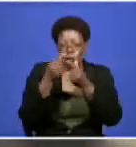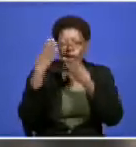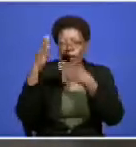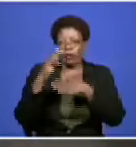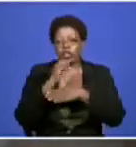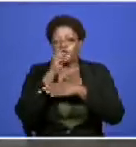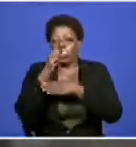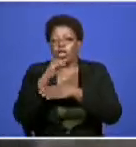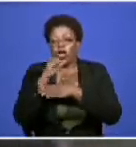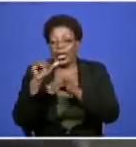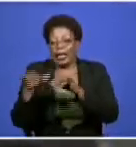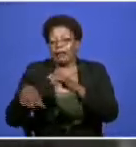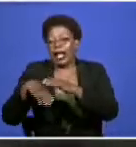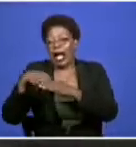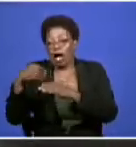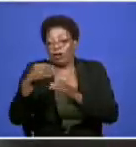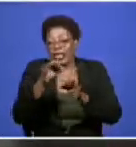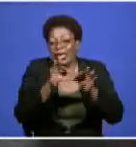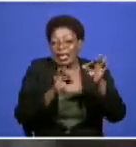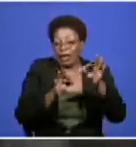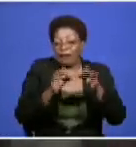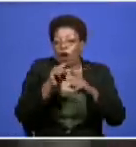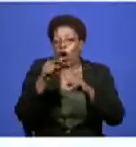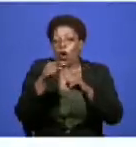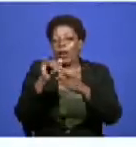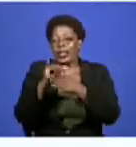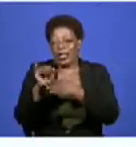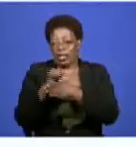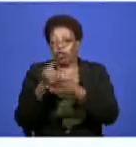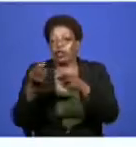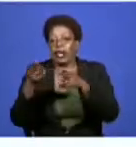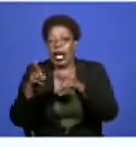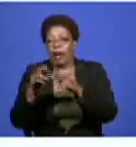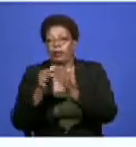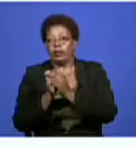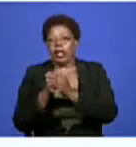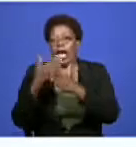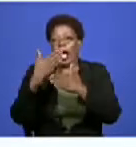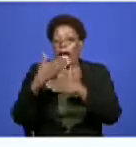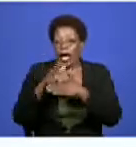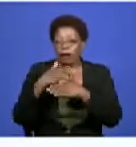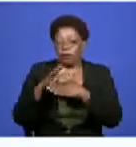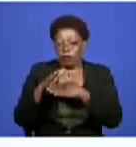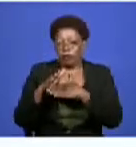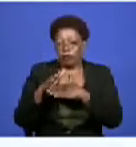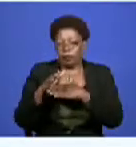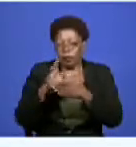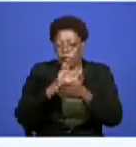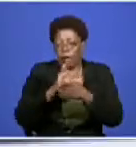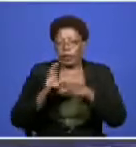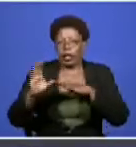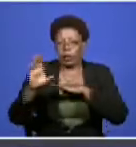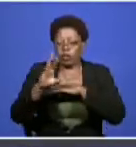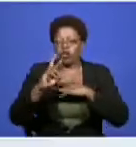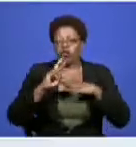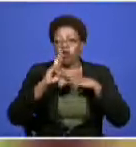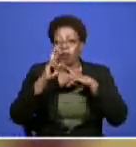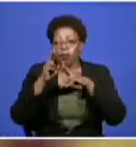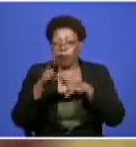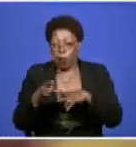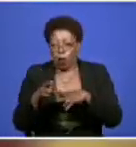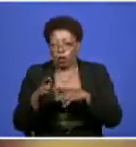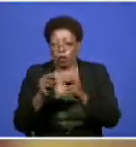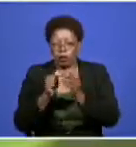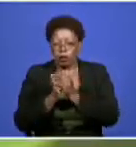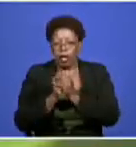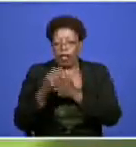not left out if and when that industry gets off the ground. After all, to cite the commission's preliminary report, the